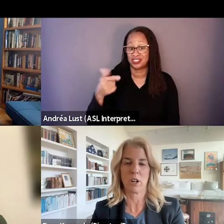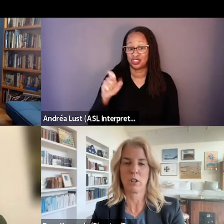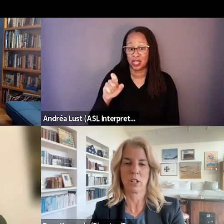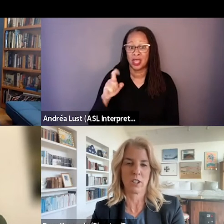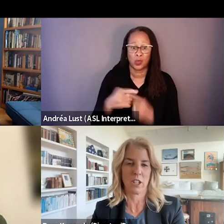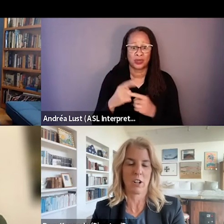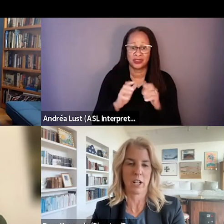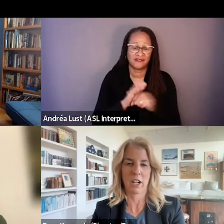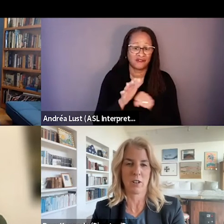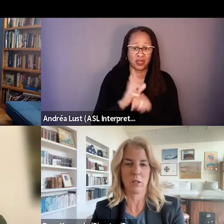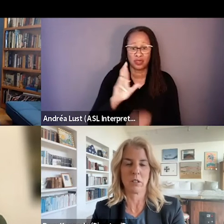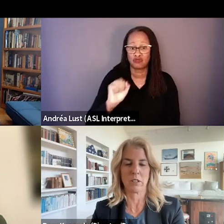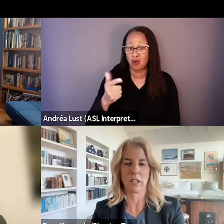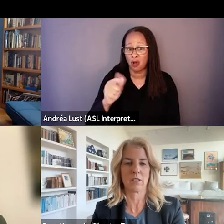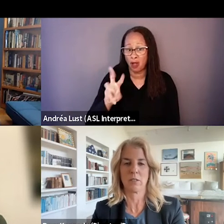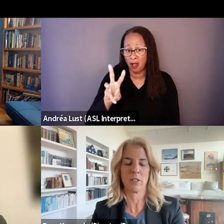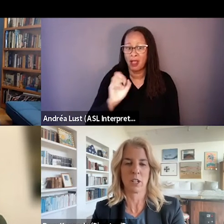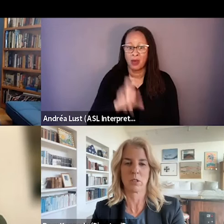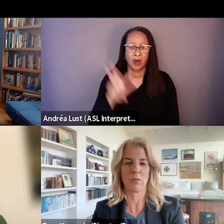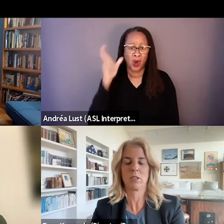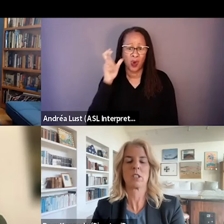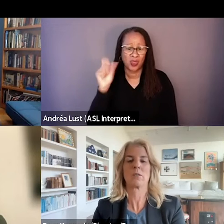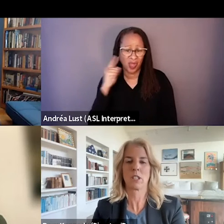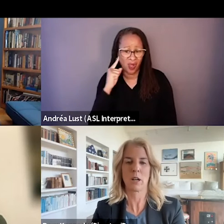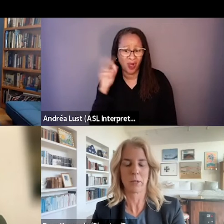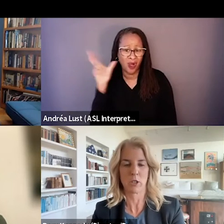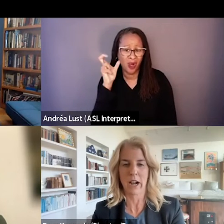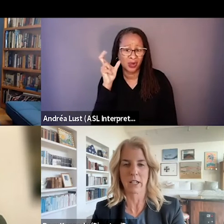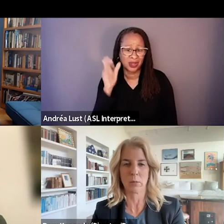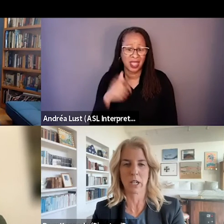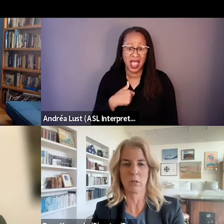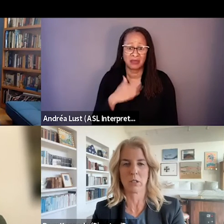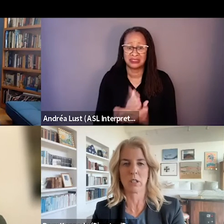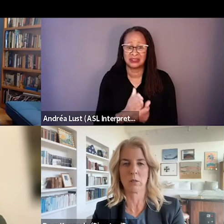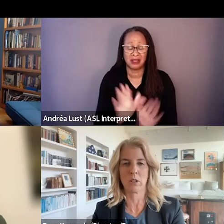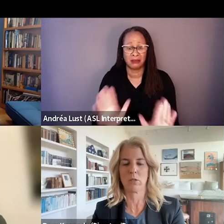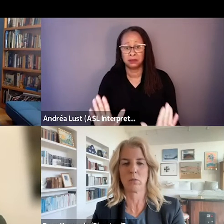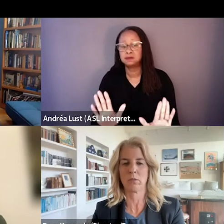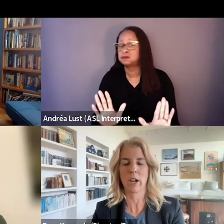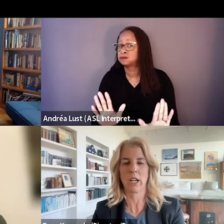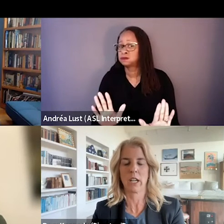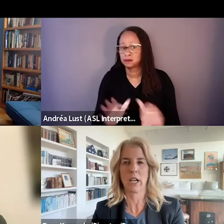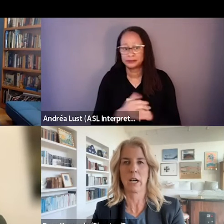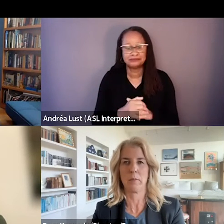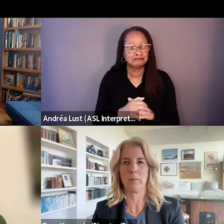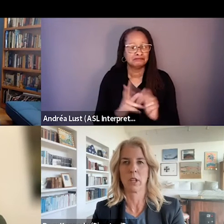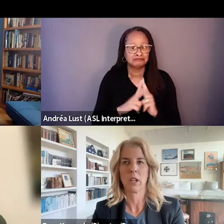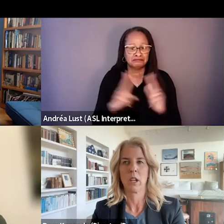fully raw or heard the audio, I was like, you know, stopped in my tracks. I mean, it was very